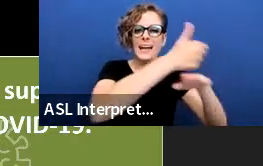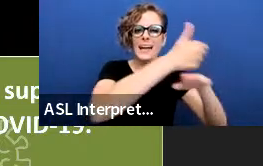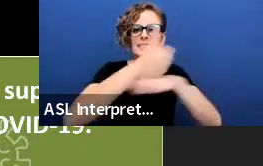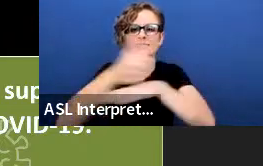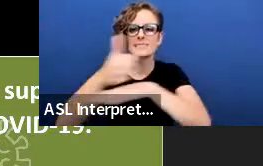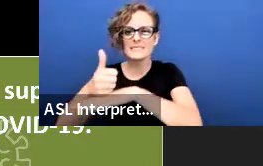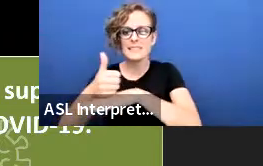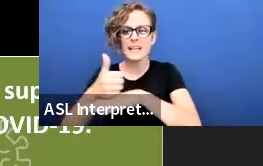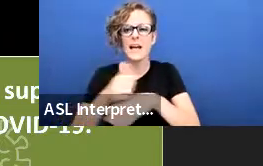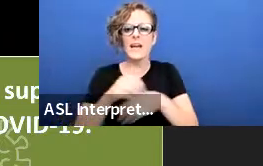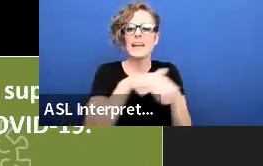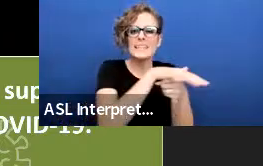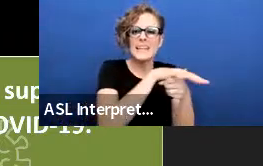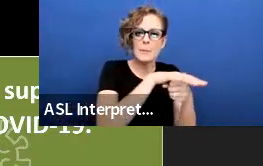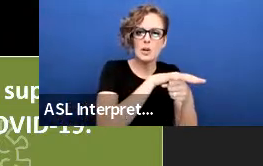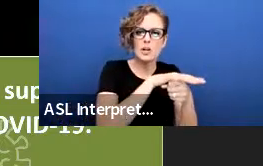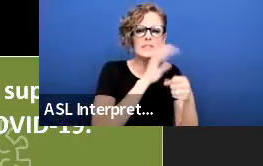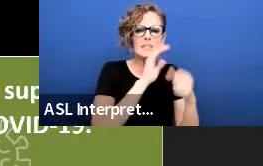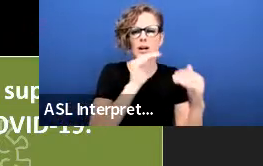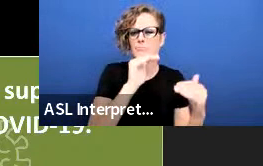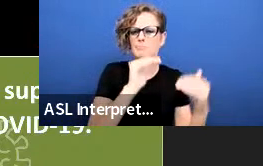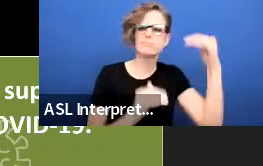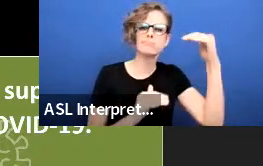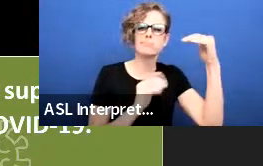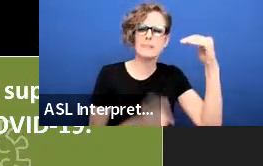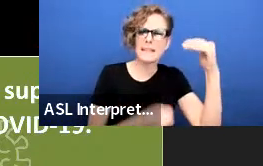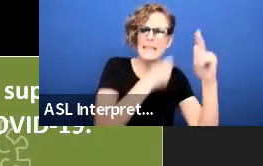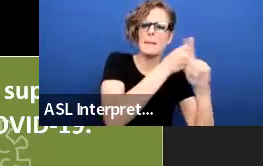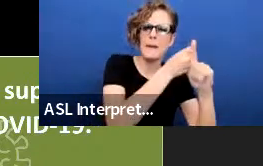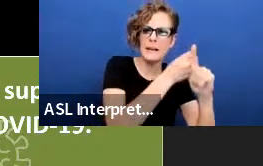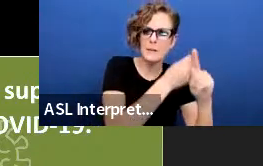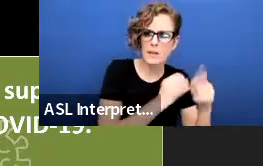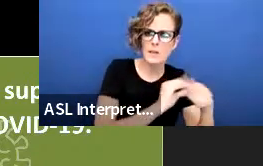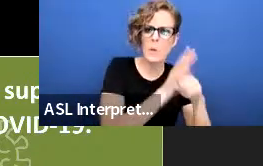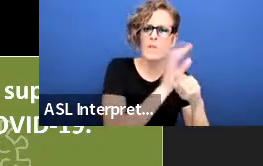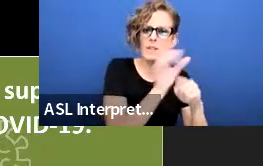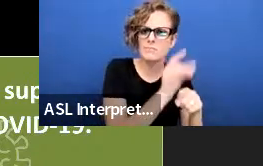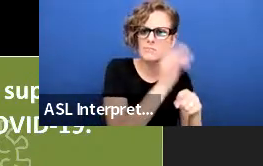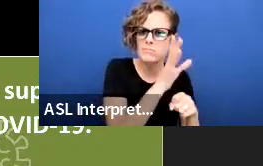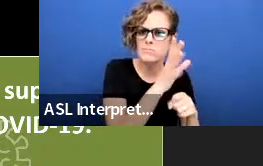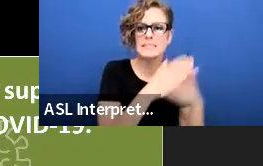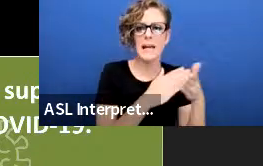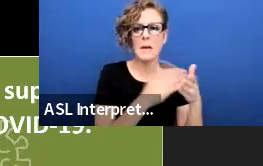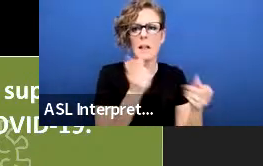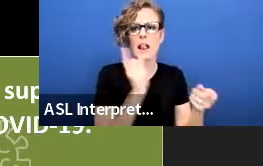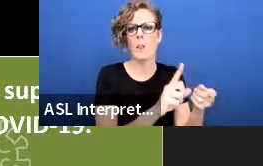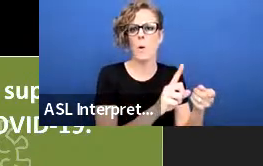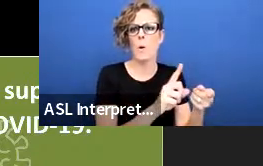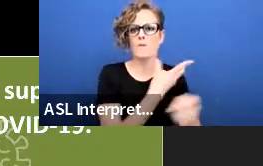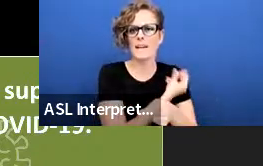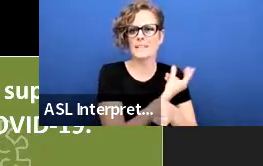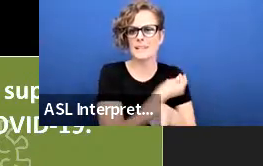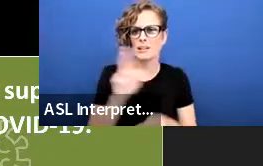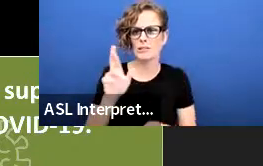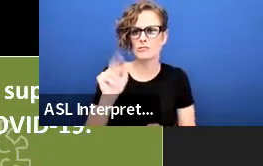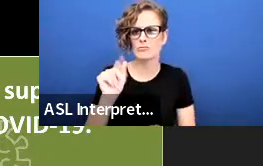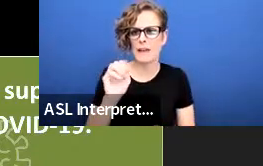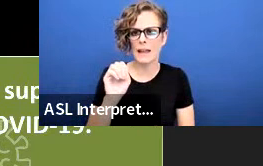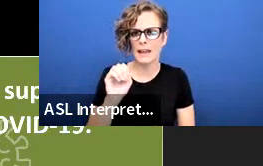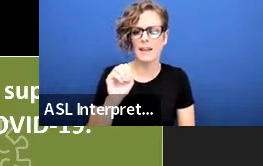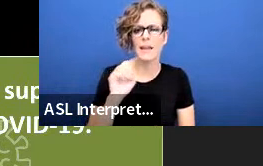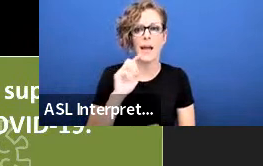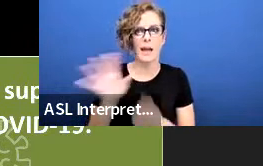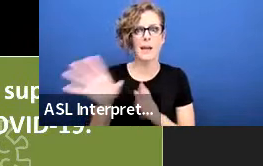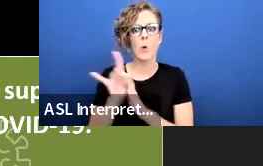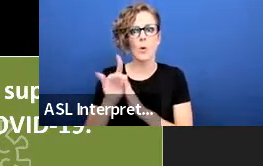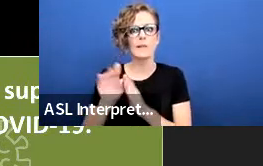neighborhoods that have been highly impacted by COVID. Some of them may have low vaccination rates, but are also high positivity. So we